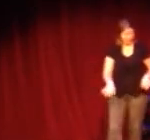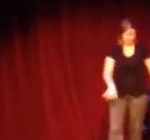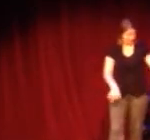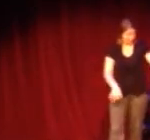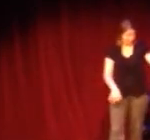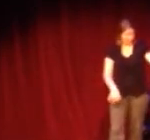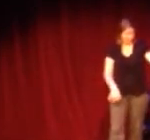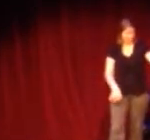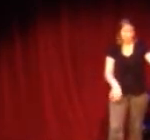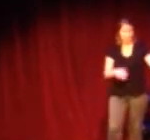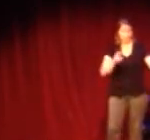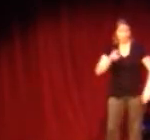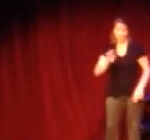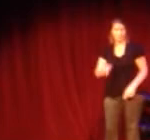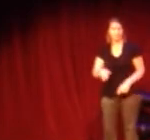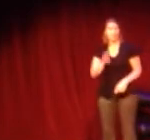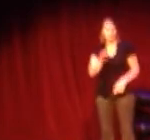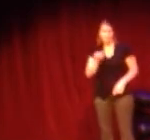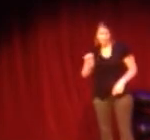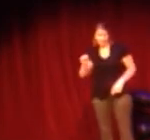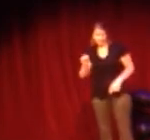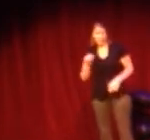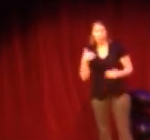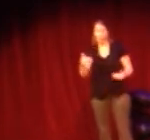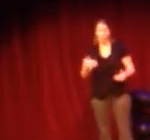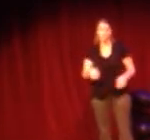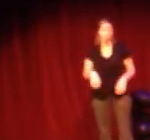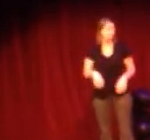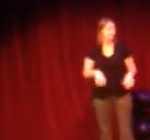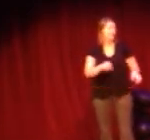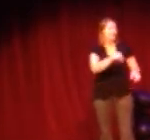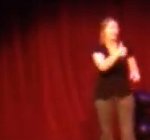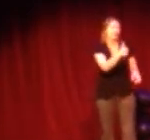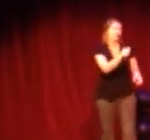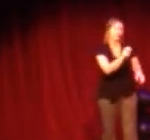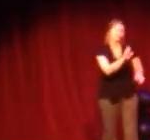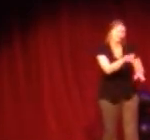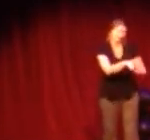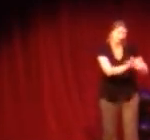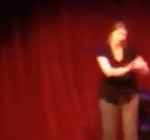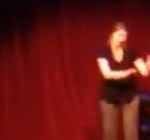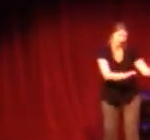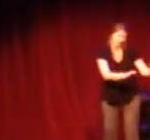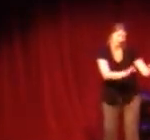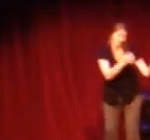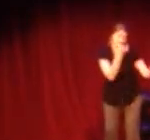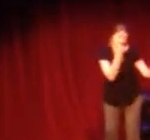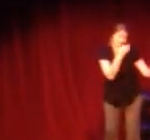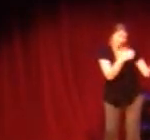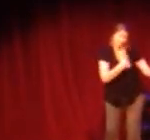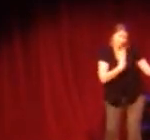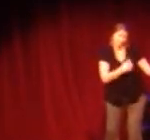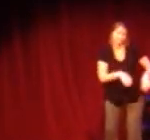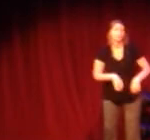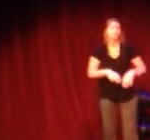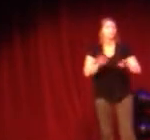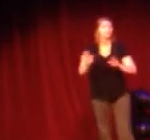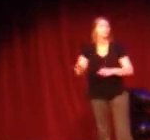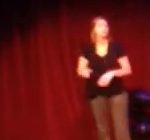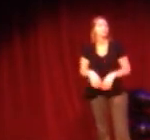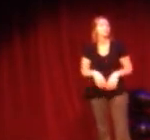drum. Other right foot, sweetheart. Yeah, that's the bass drum. Cool. And